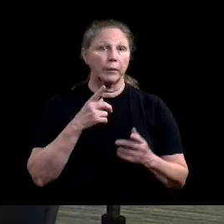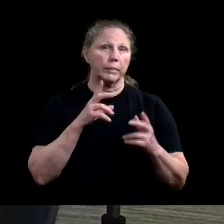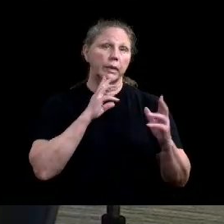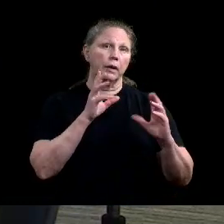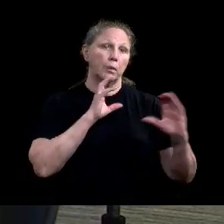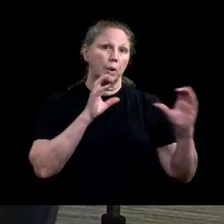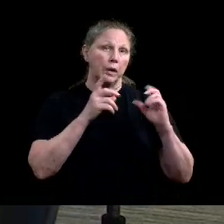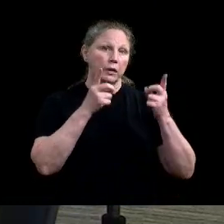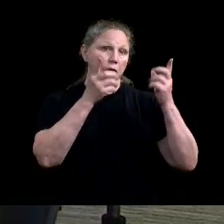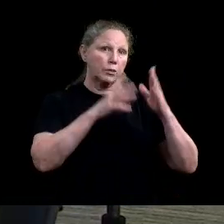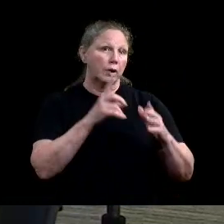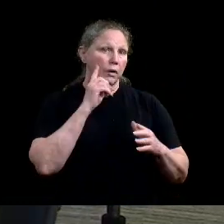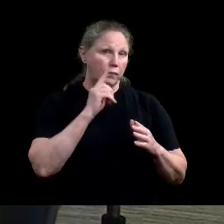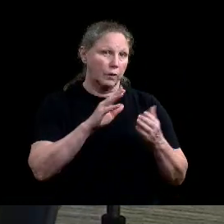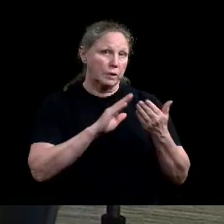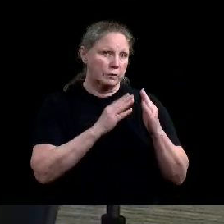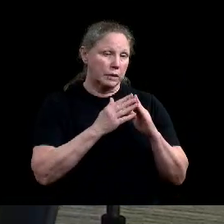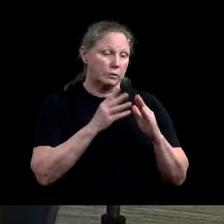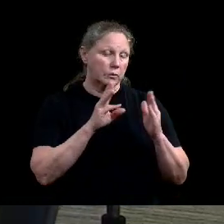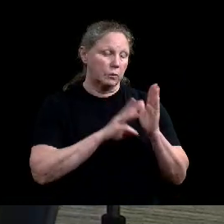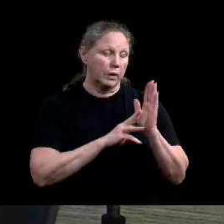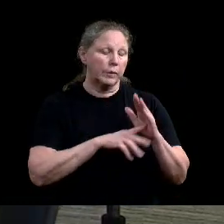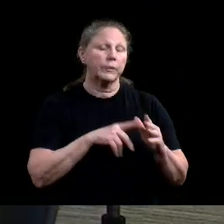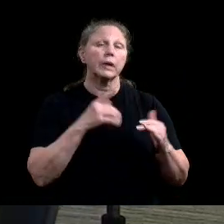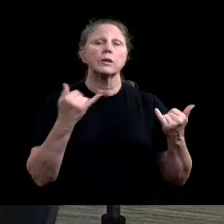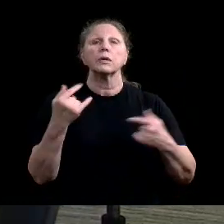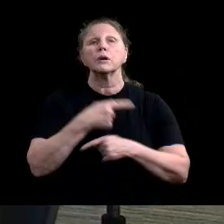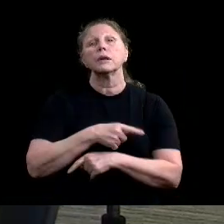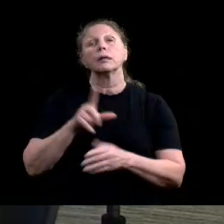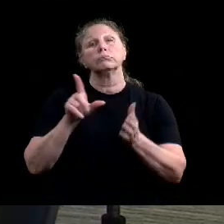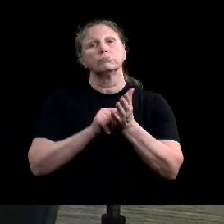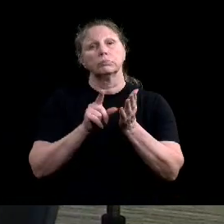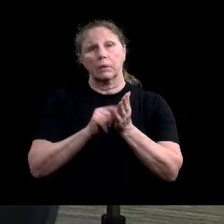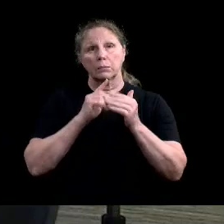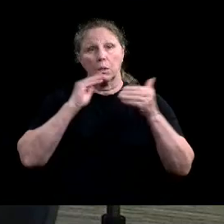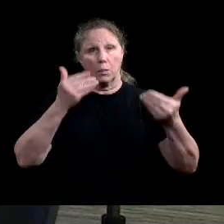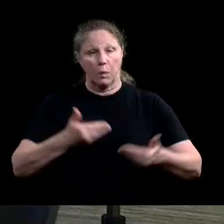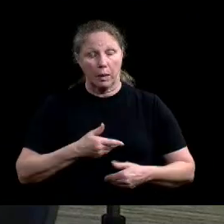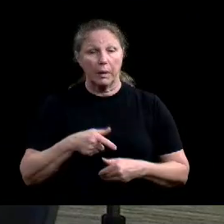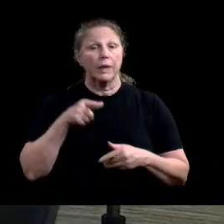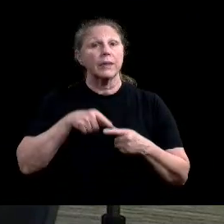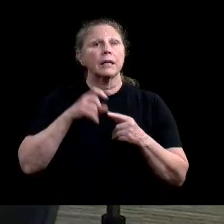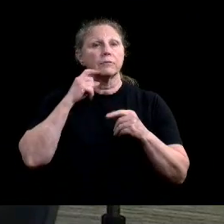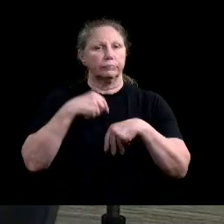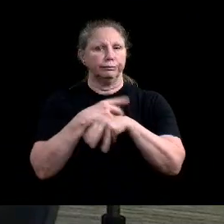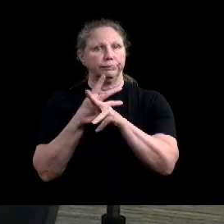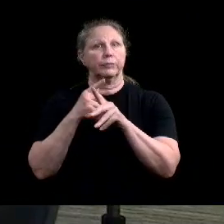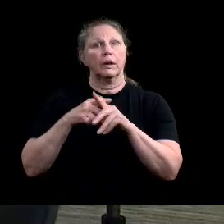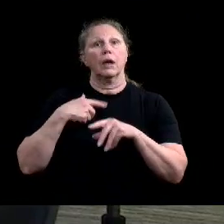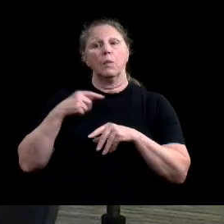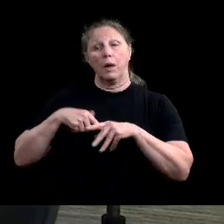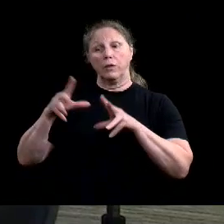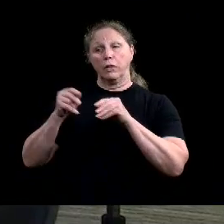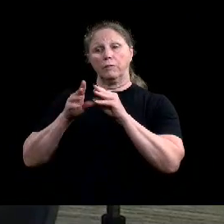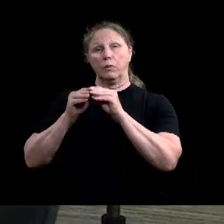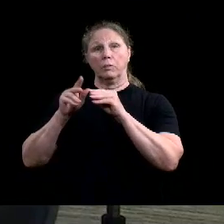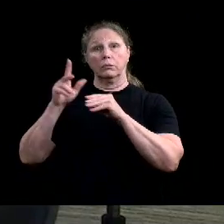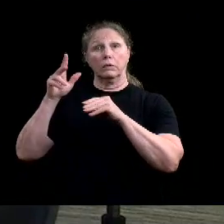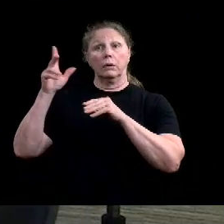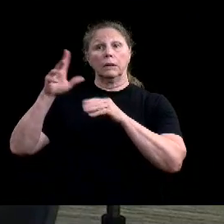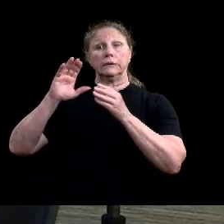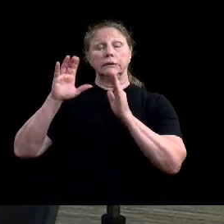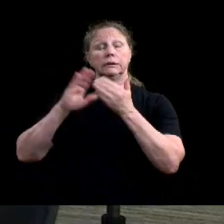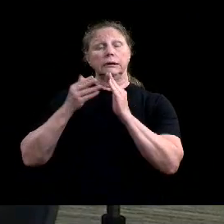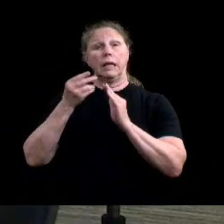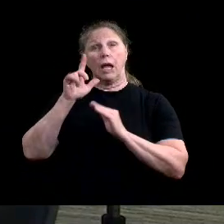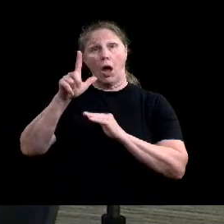conference. It's being conducted virtually. We're in the third floor conference room of Waco City Hall, and there are only 3 or